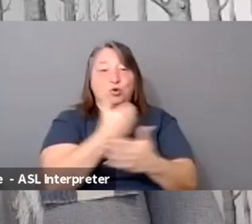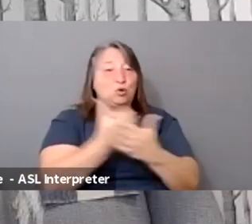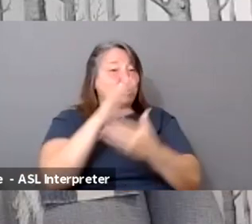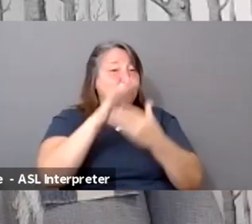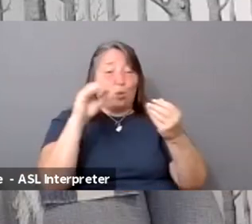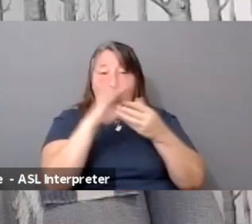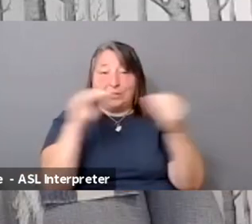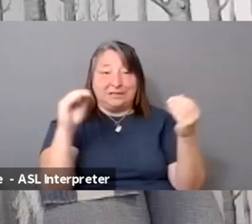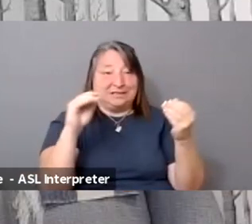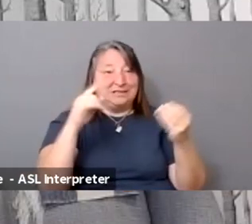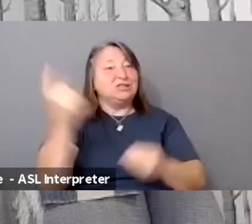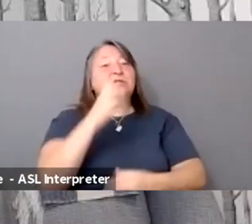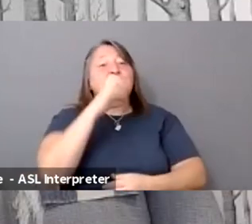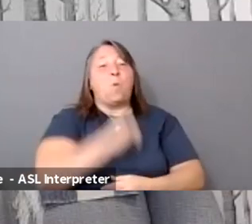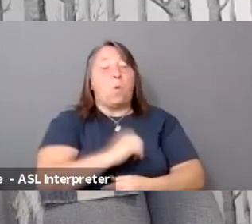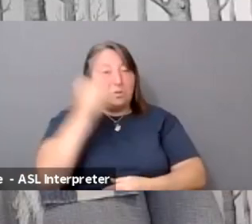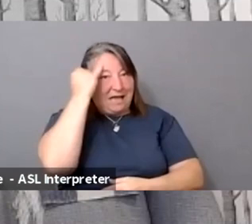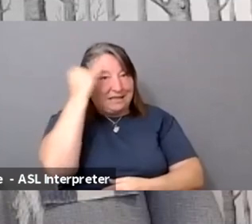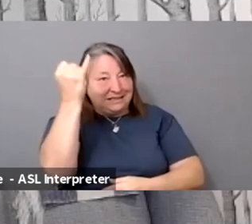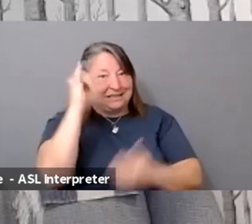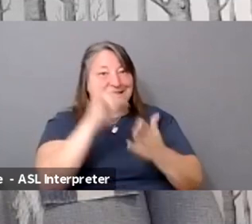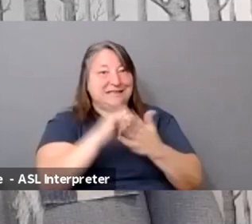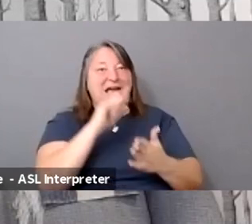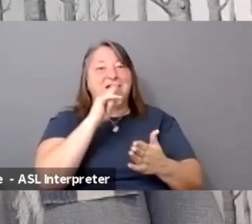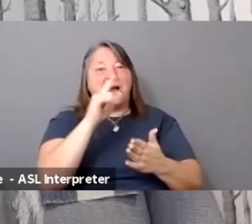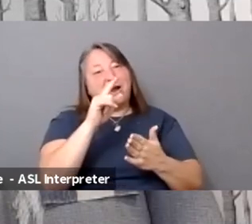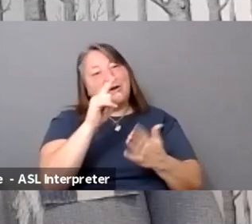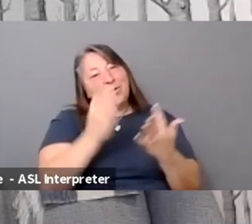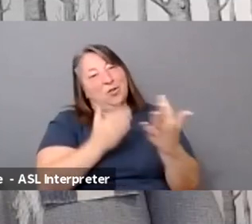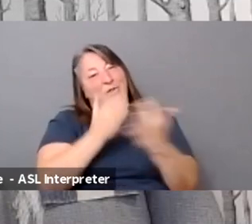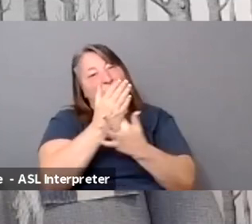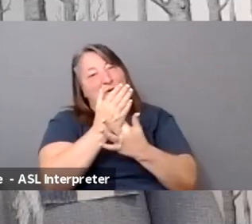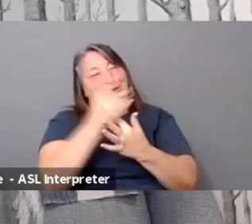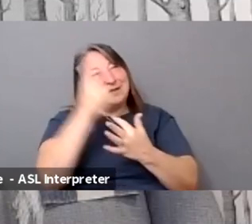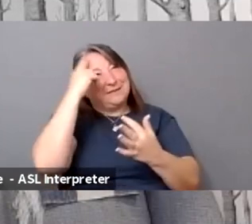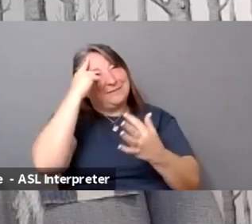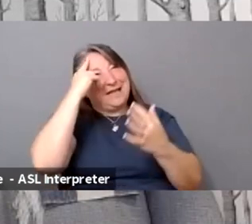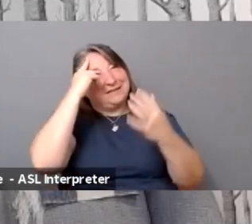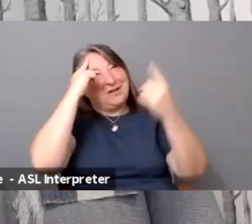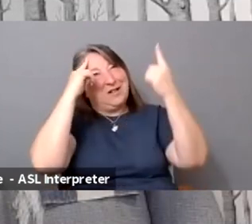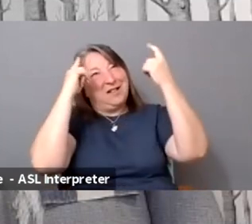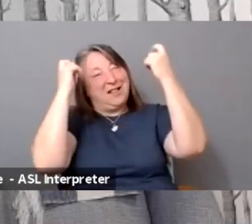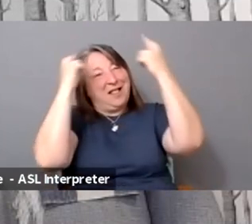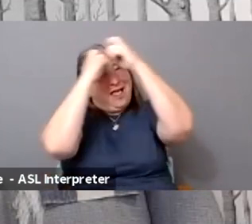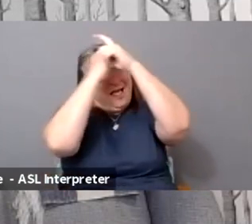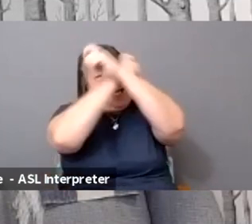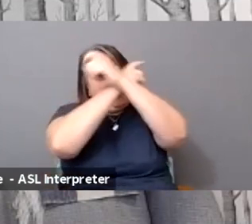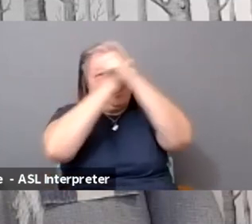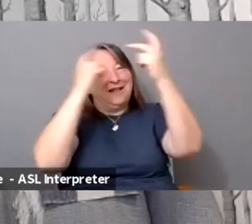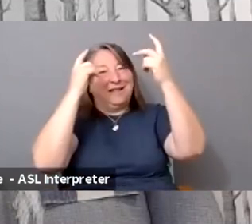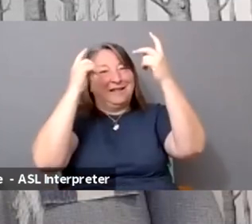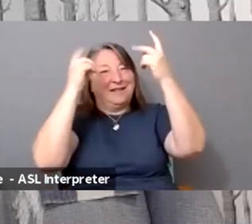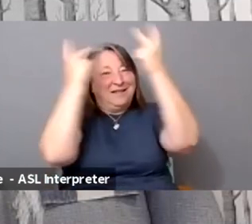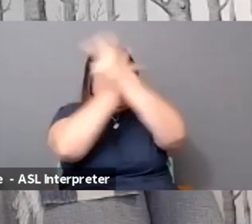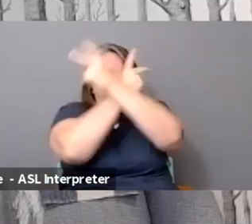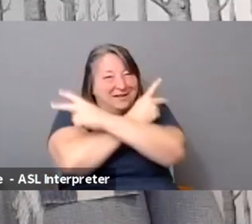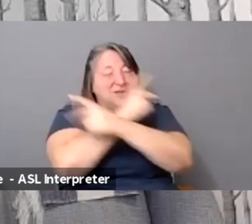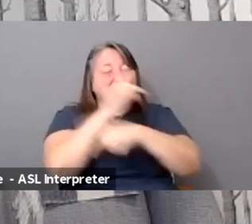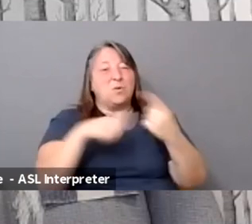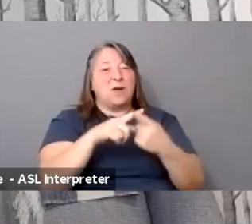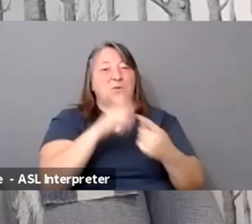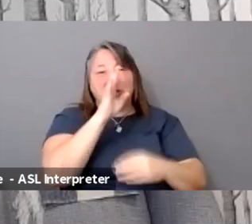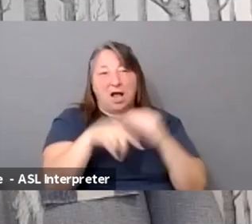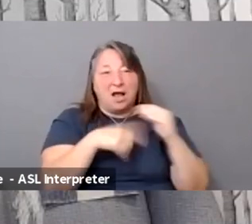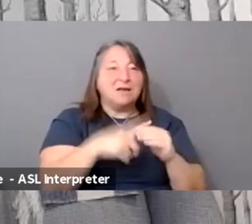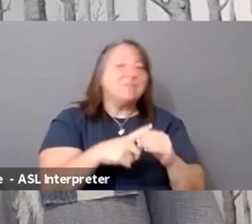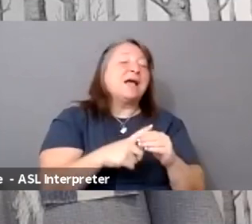just old ideas that are sort of put through this mental kaleidoscope. So when we're talking about diversity, when we're talking about